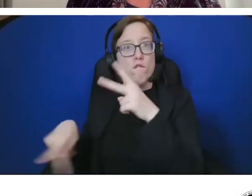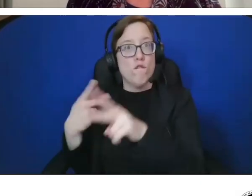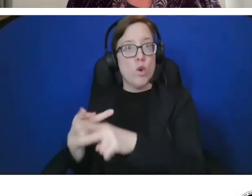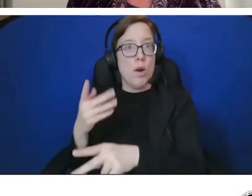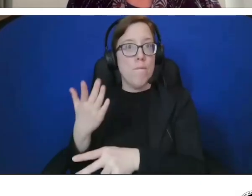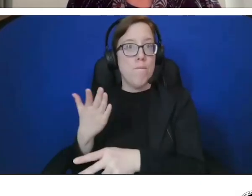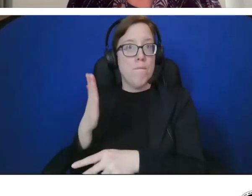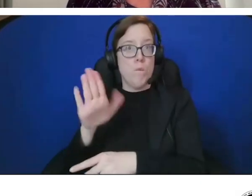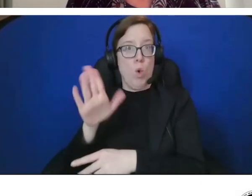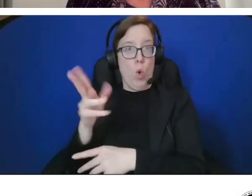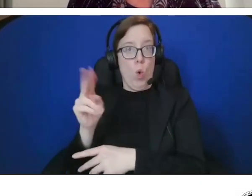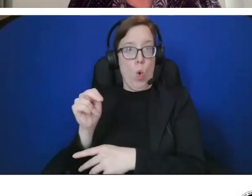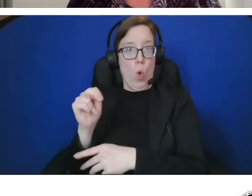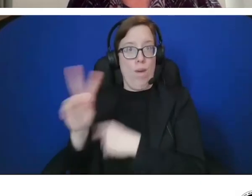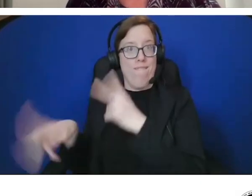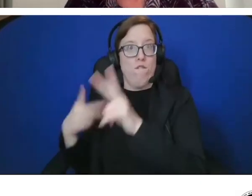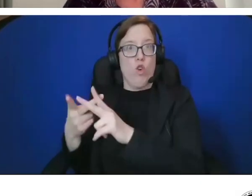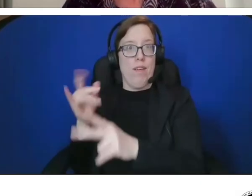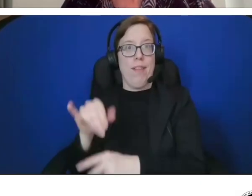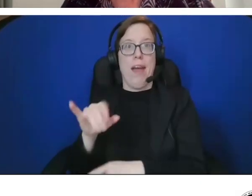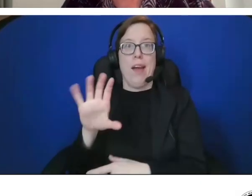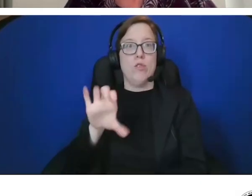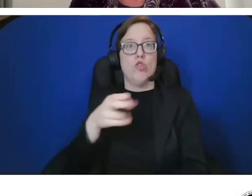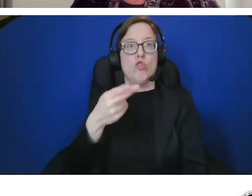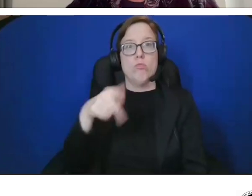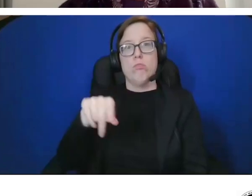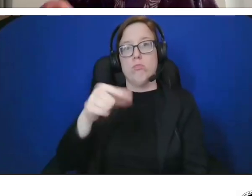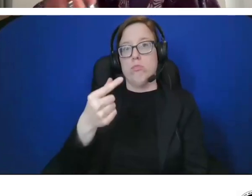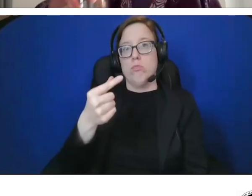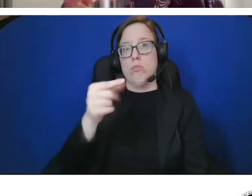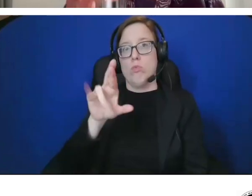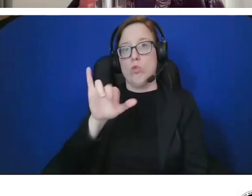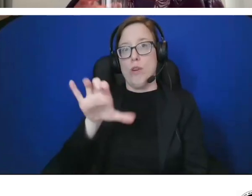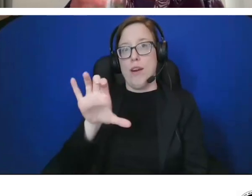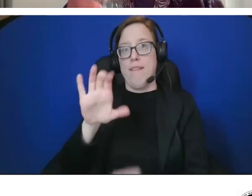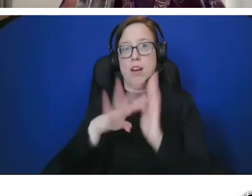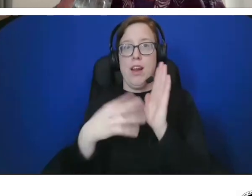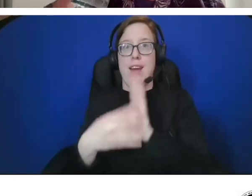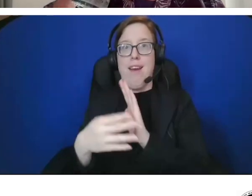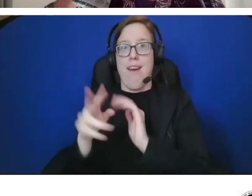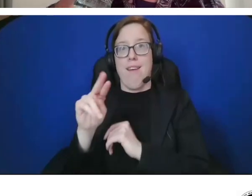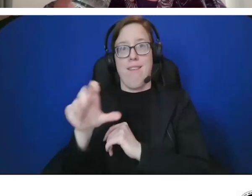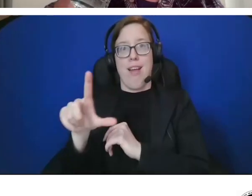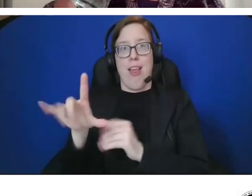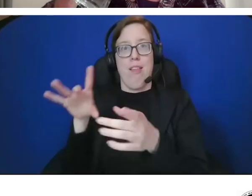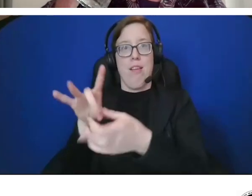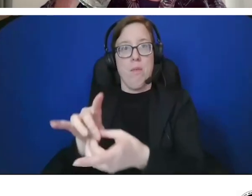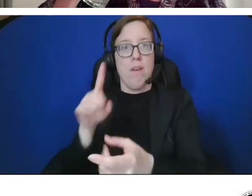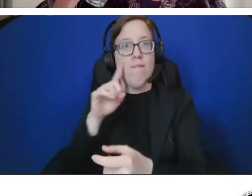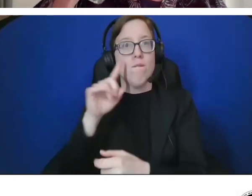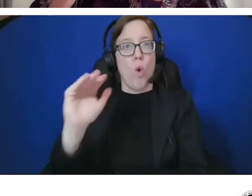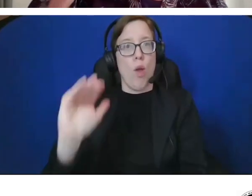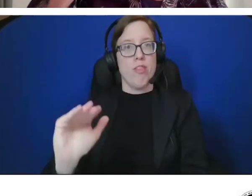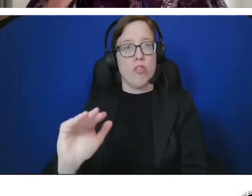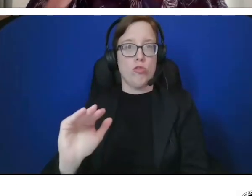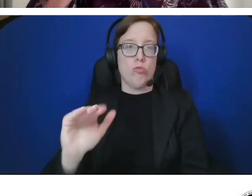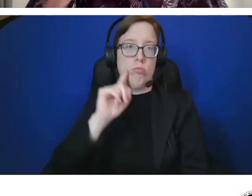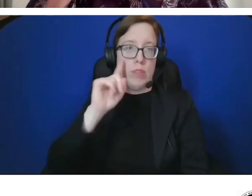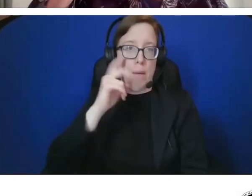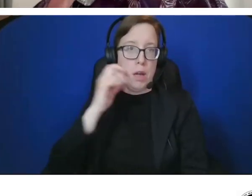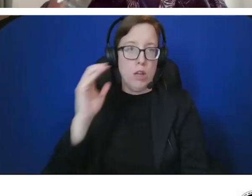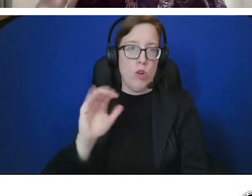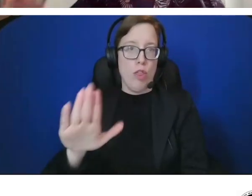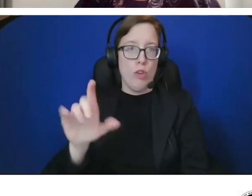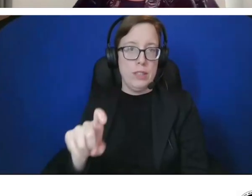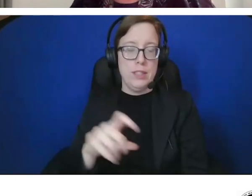maybe you'll have your own version of that graphic novel then for a child that is appropriate to the child who's deafblind.